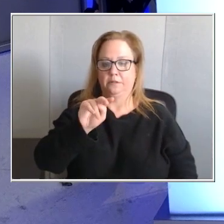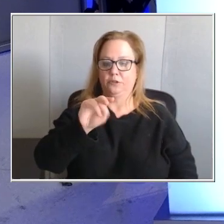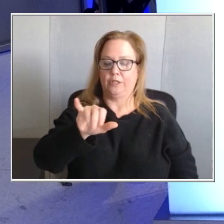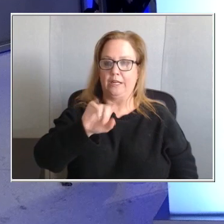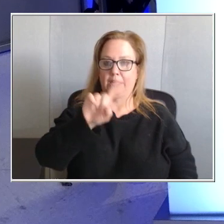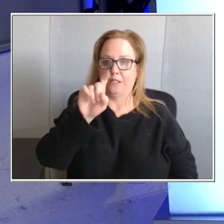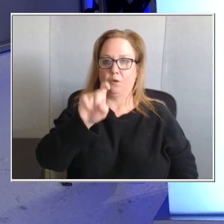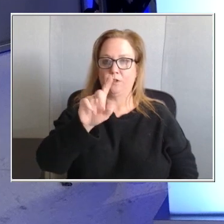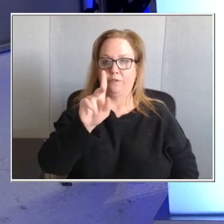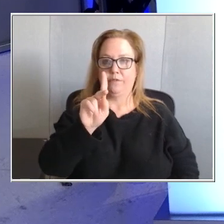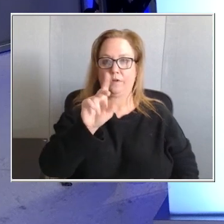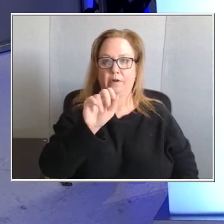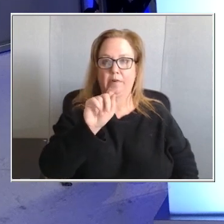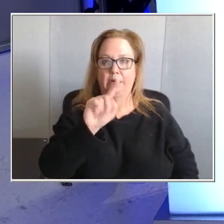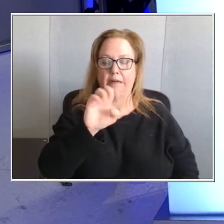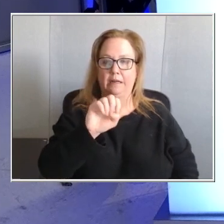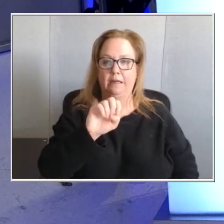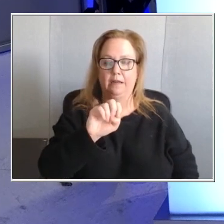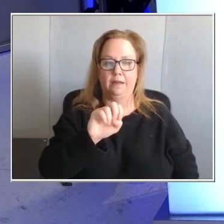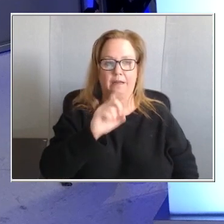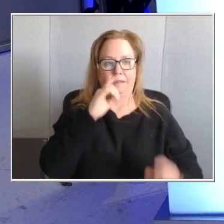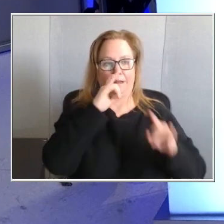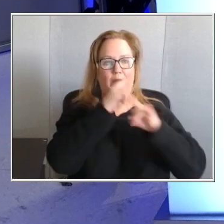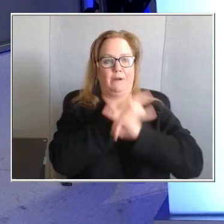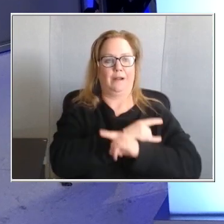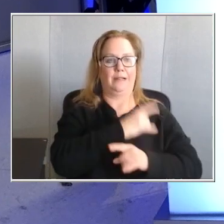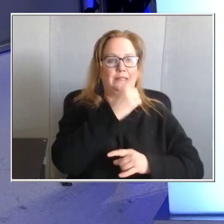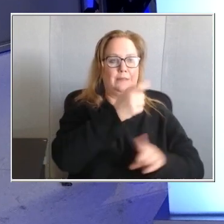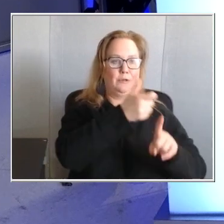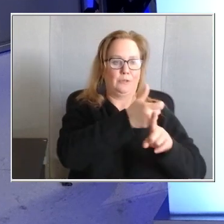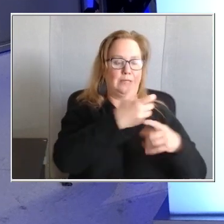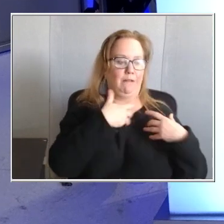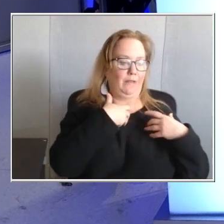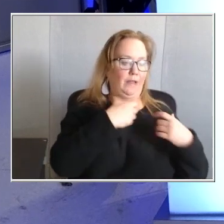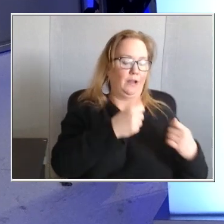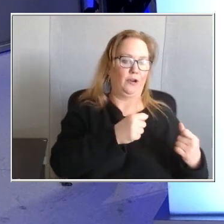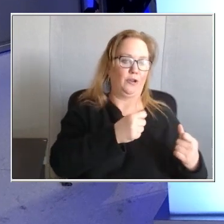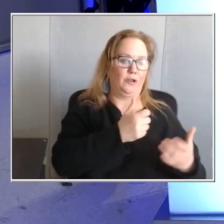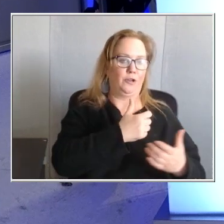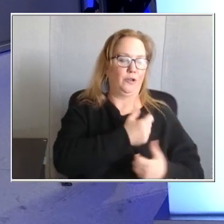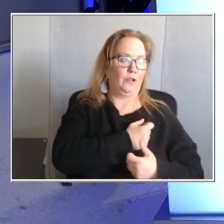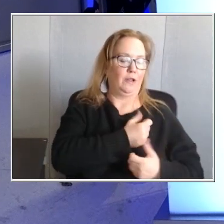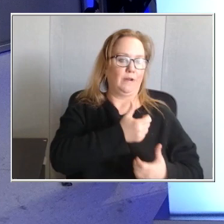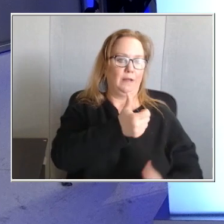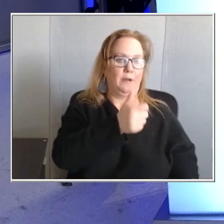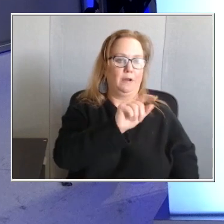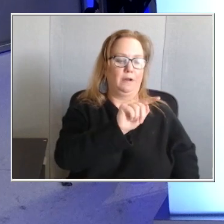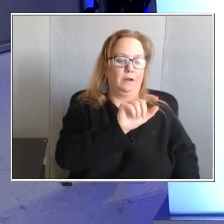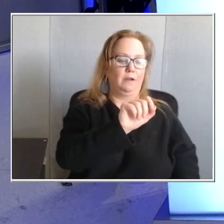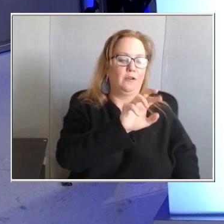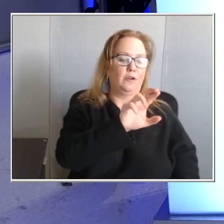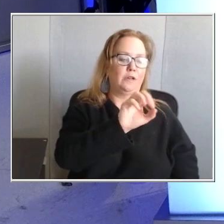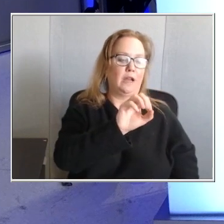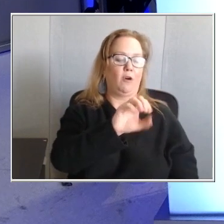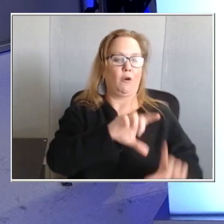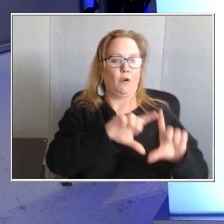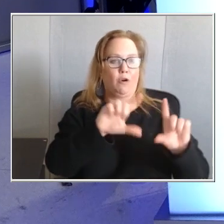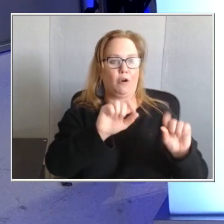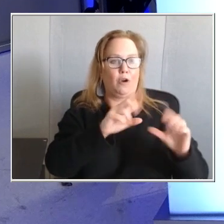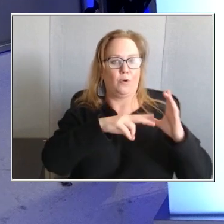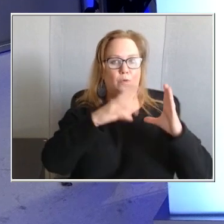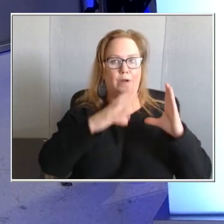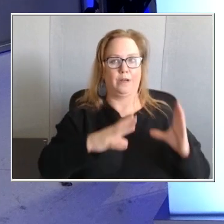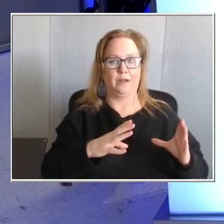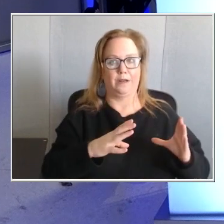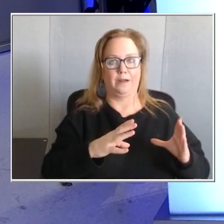Katie. What do you make of the irony? Being somebody who's a self-healer, you love to help others, you're a tarot card reader. So what did